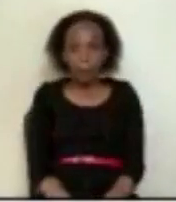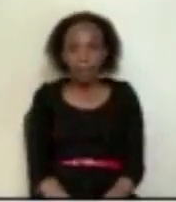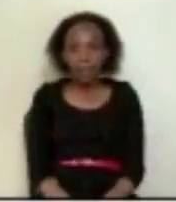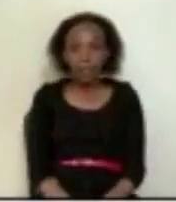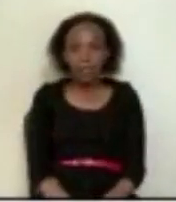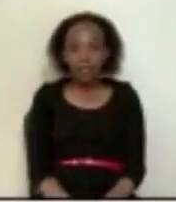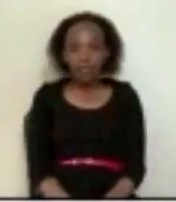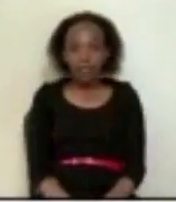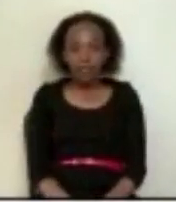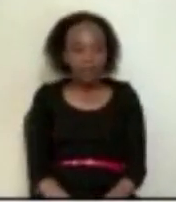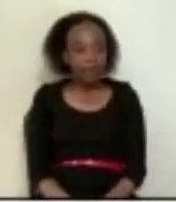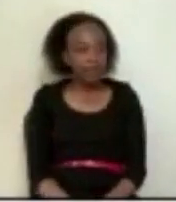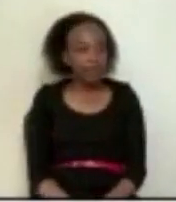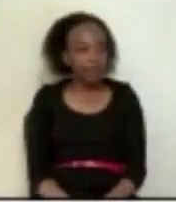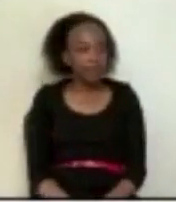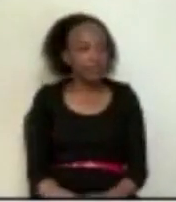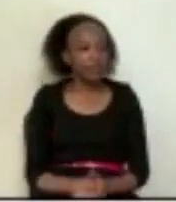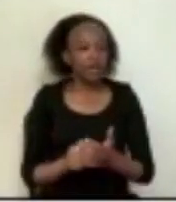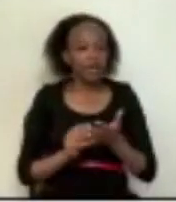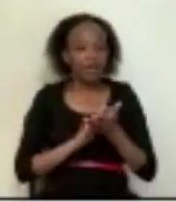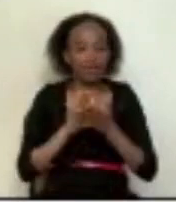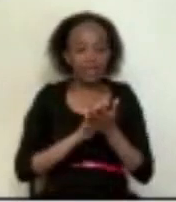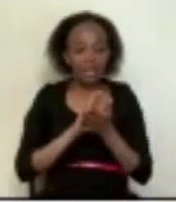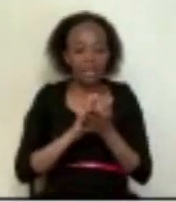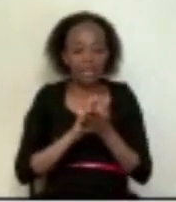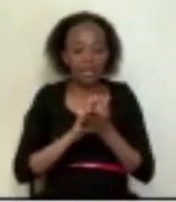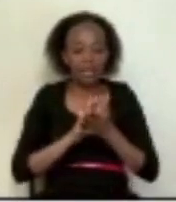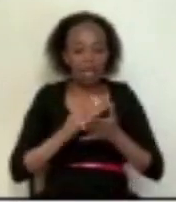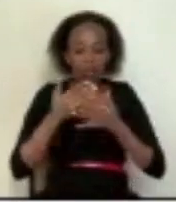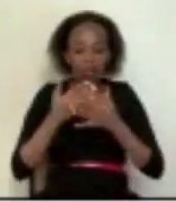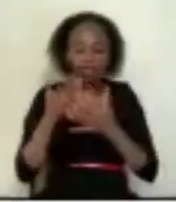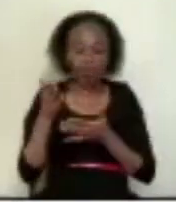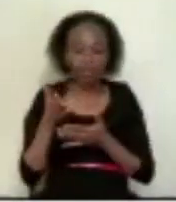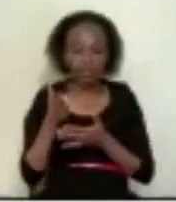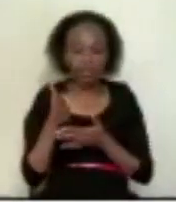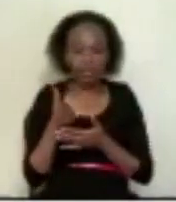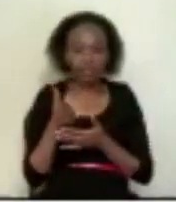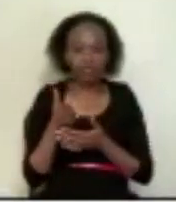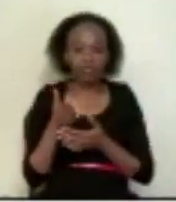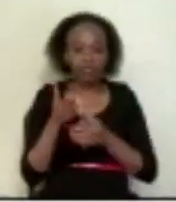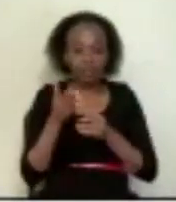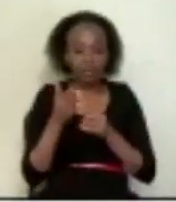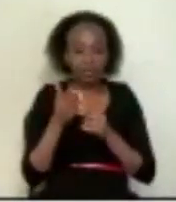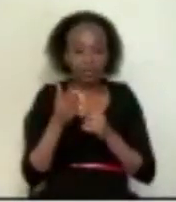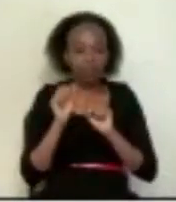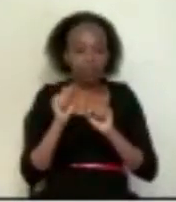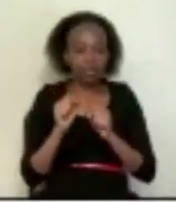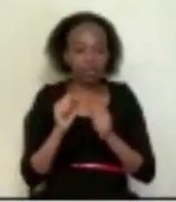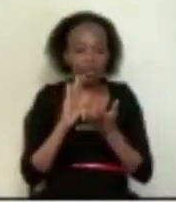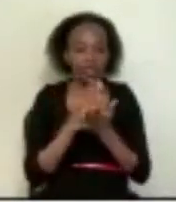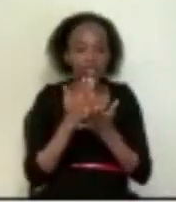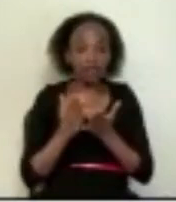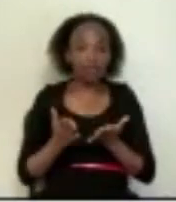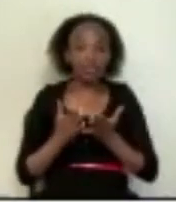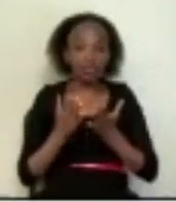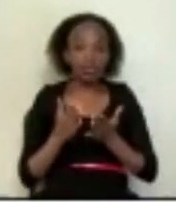So, yeah. So basically, before this, I can share my presentation with you if you're interested. You will see the amount